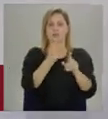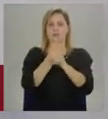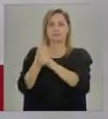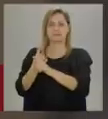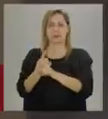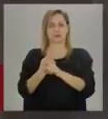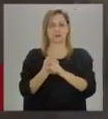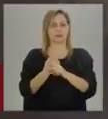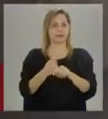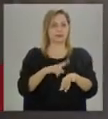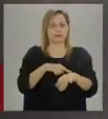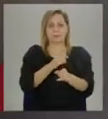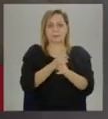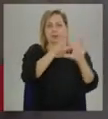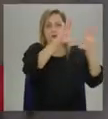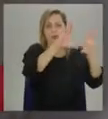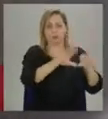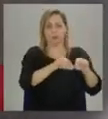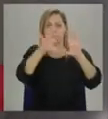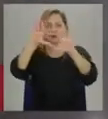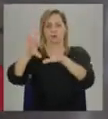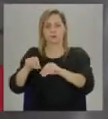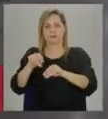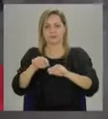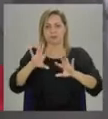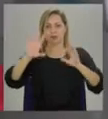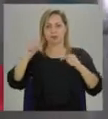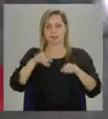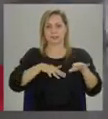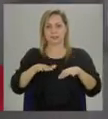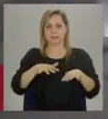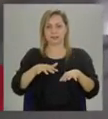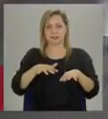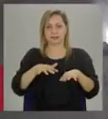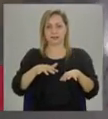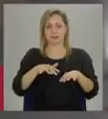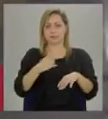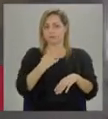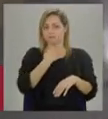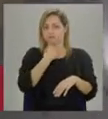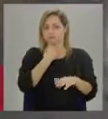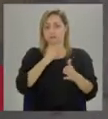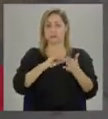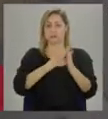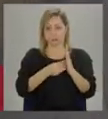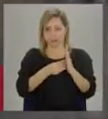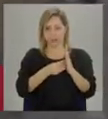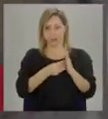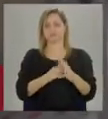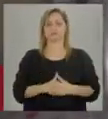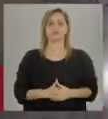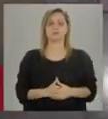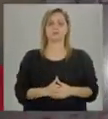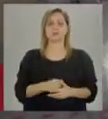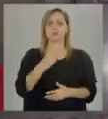once. What's staggering is that Italy is doing a lot of testing.